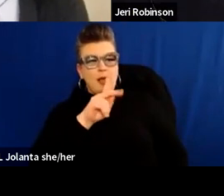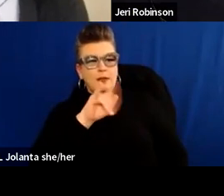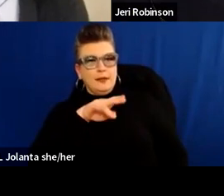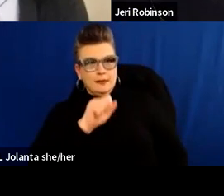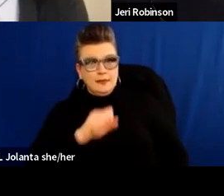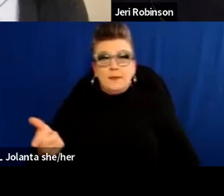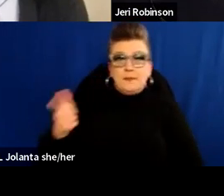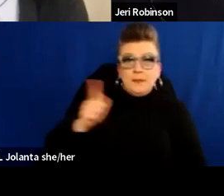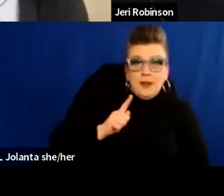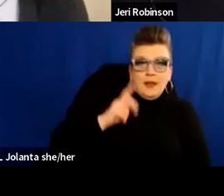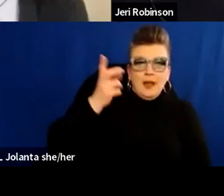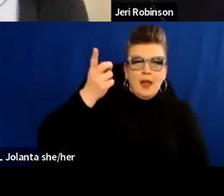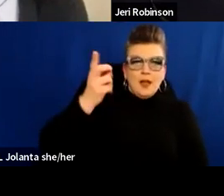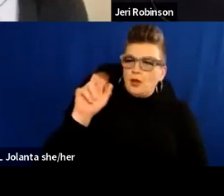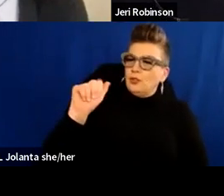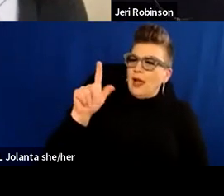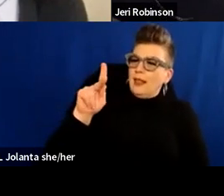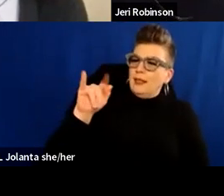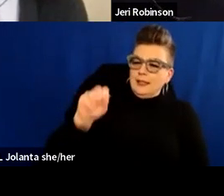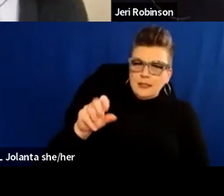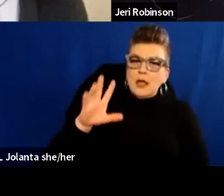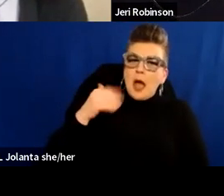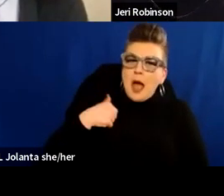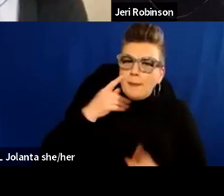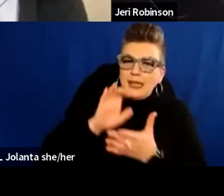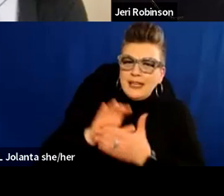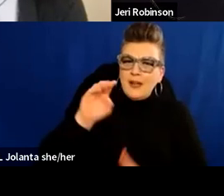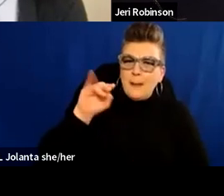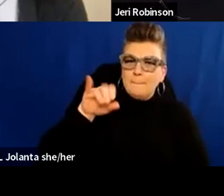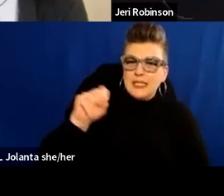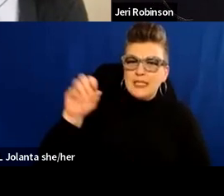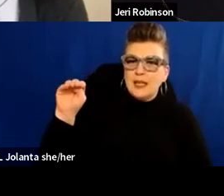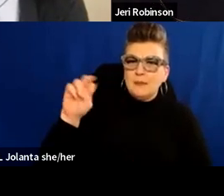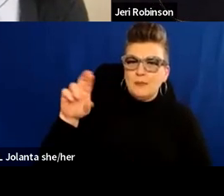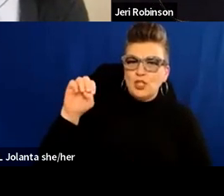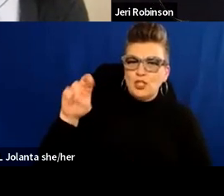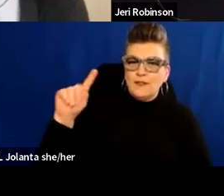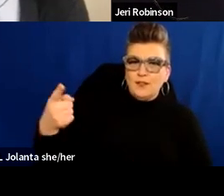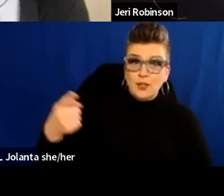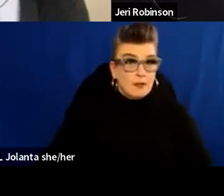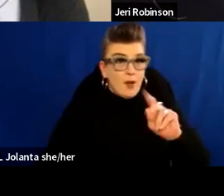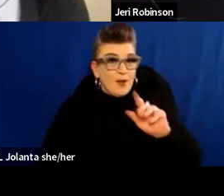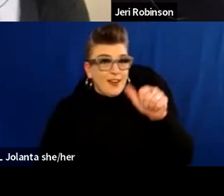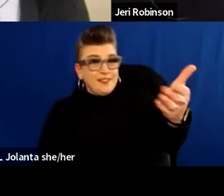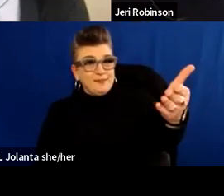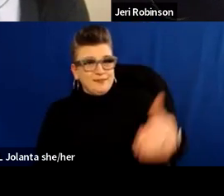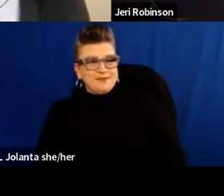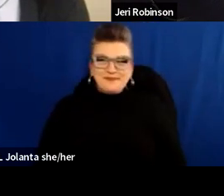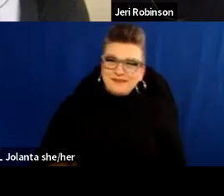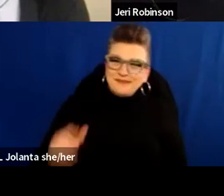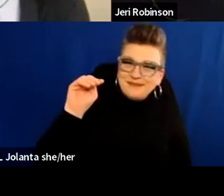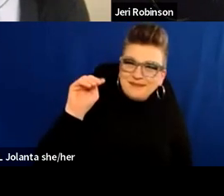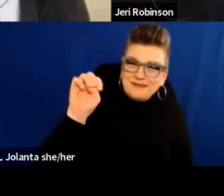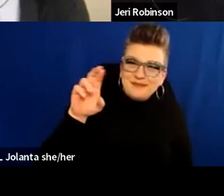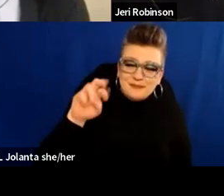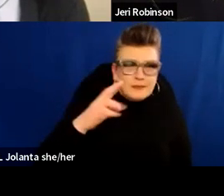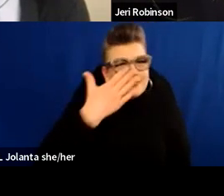oh i believe miss mercer was before me it's fine okay all right we'll miss mercer hello thank you for your report so